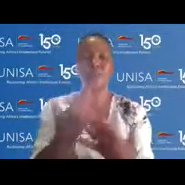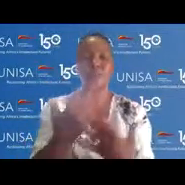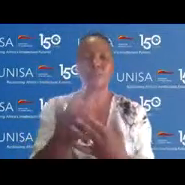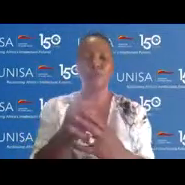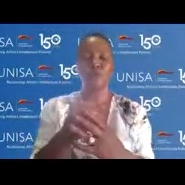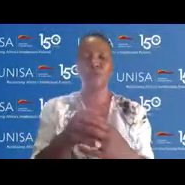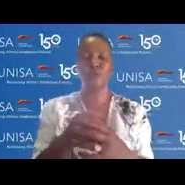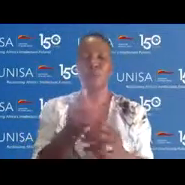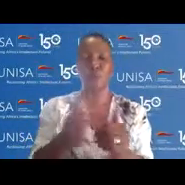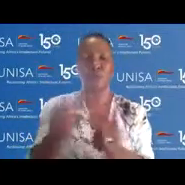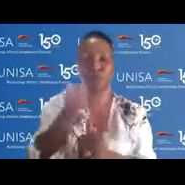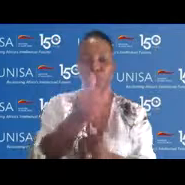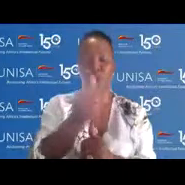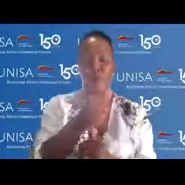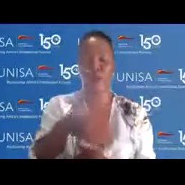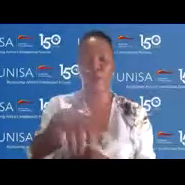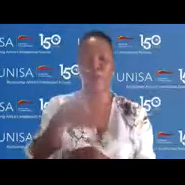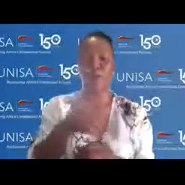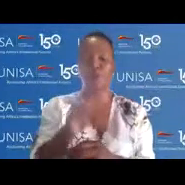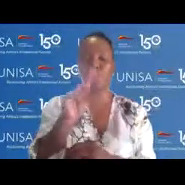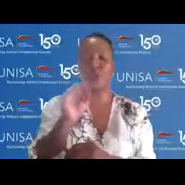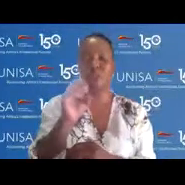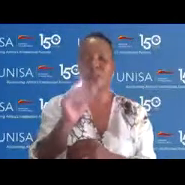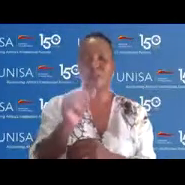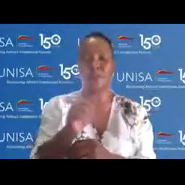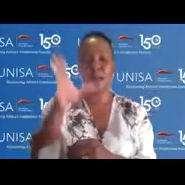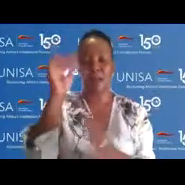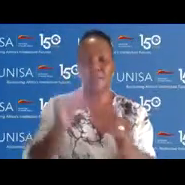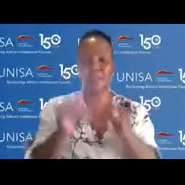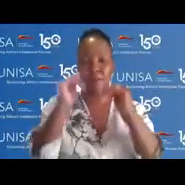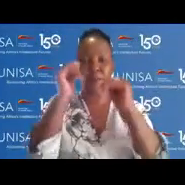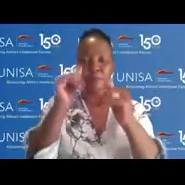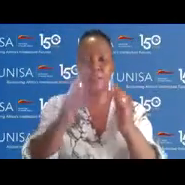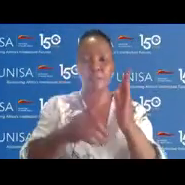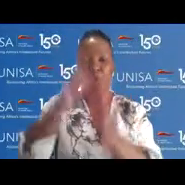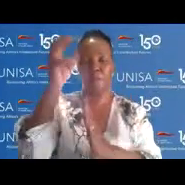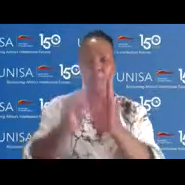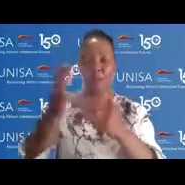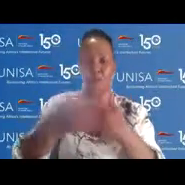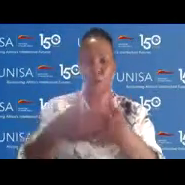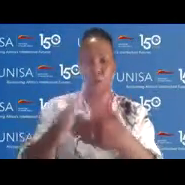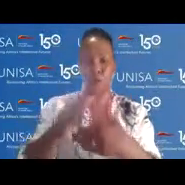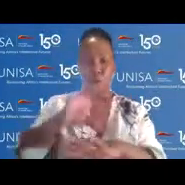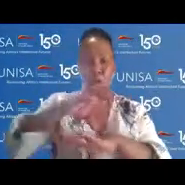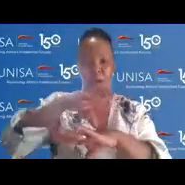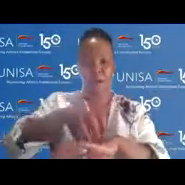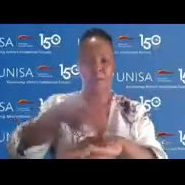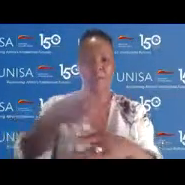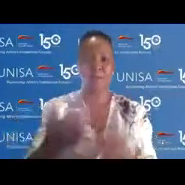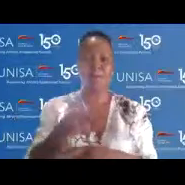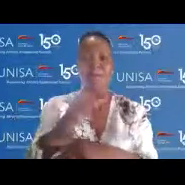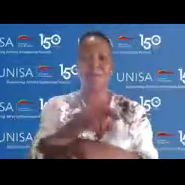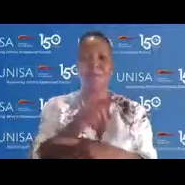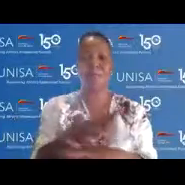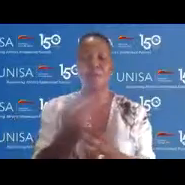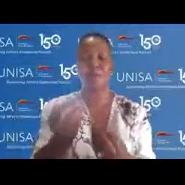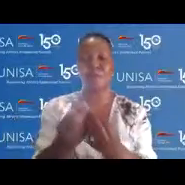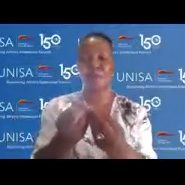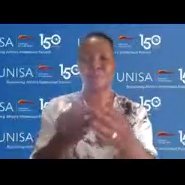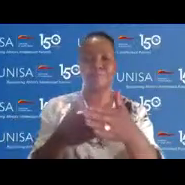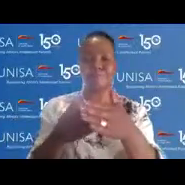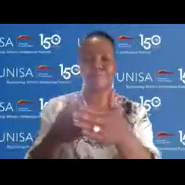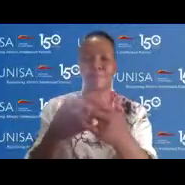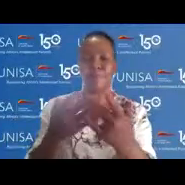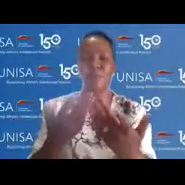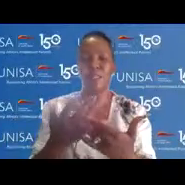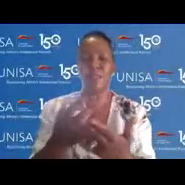Academic Development Open Virtual Hub. So once you open this, there is a few banners, as you can see, especially